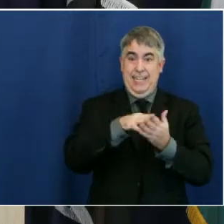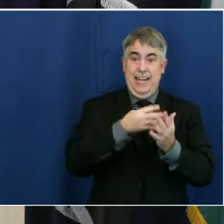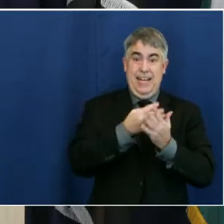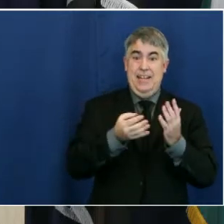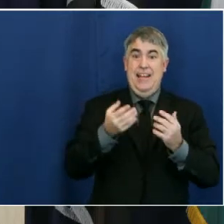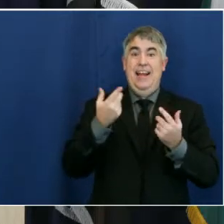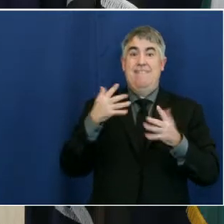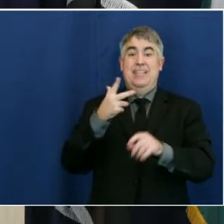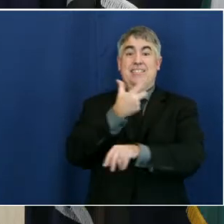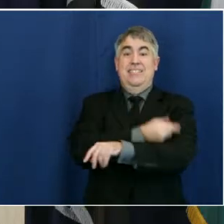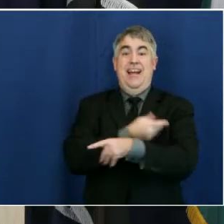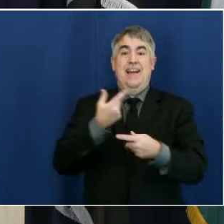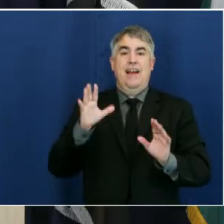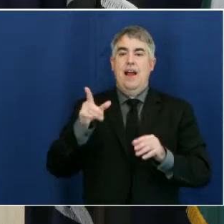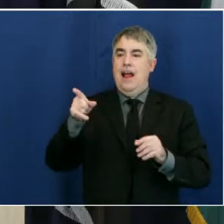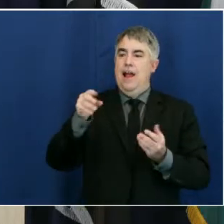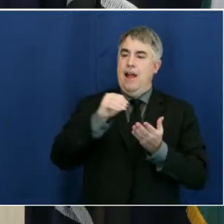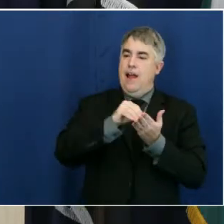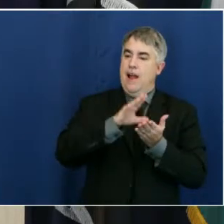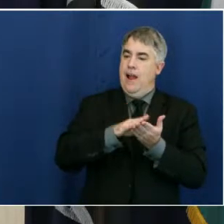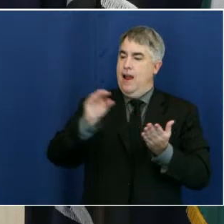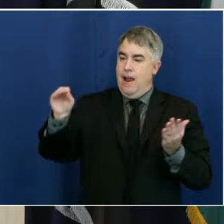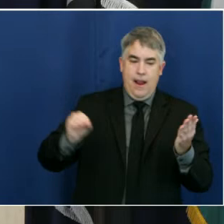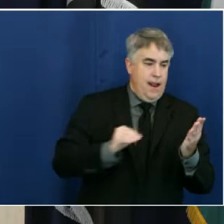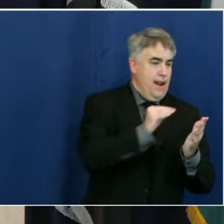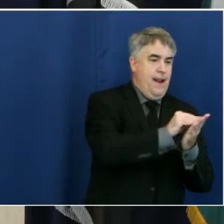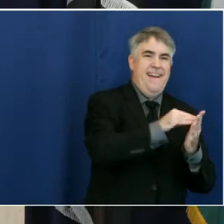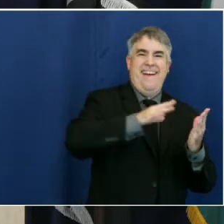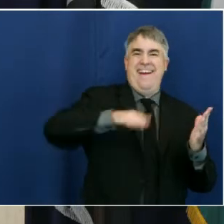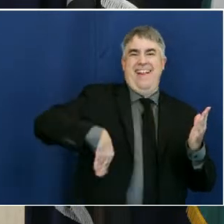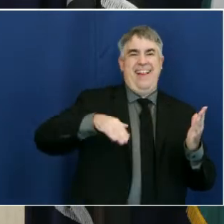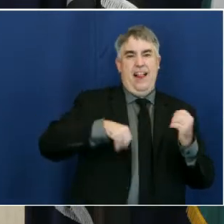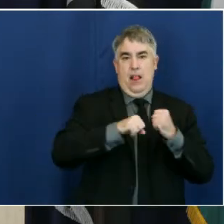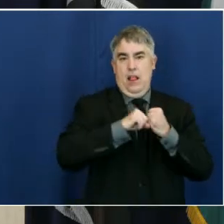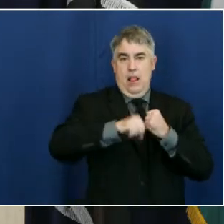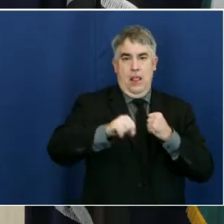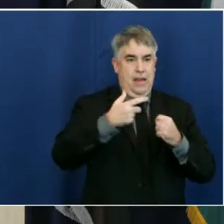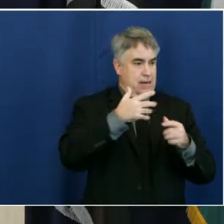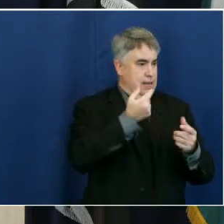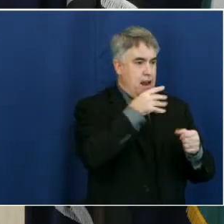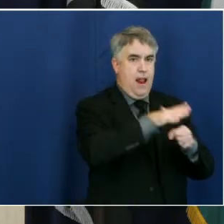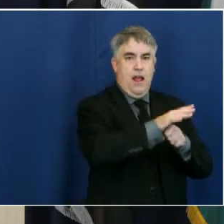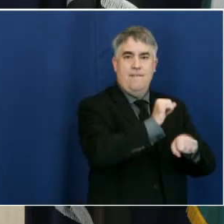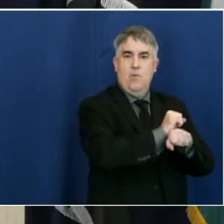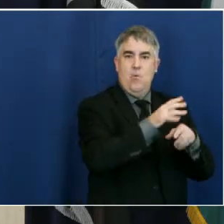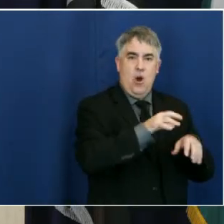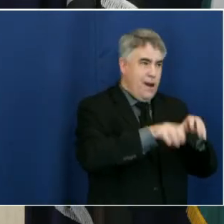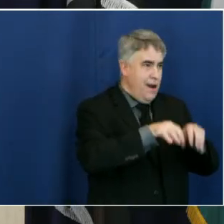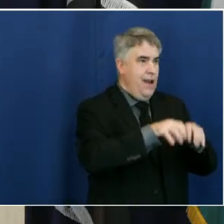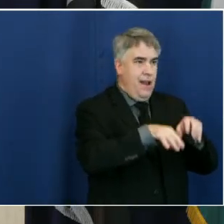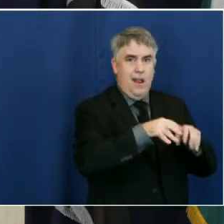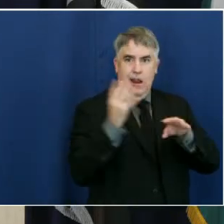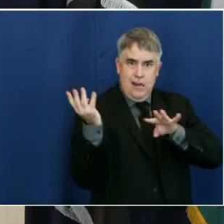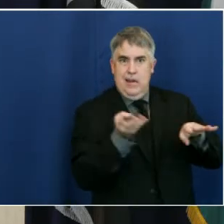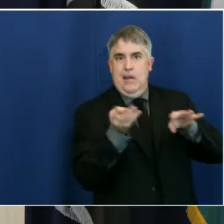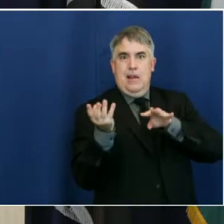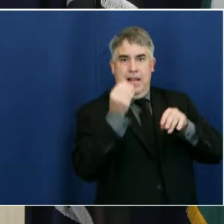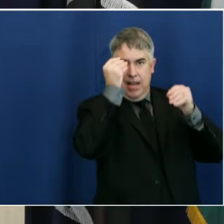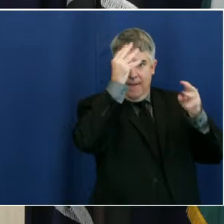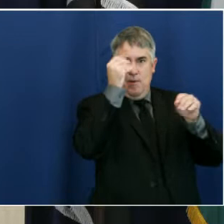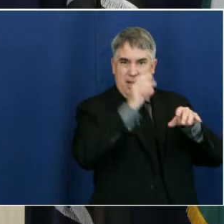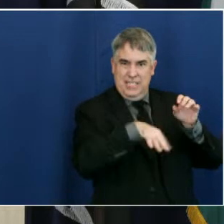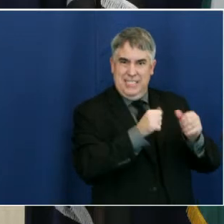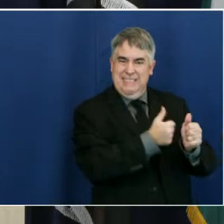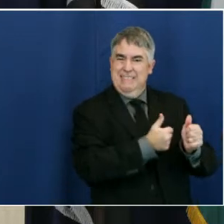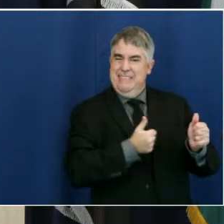we certainly don't want paperwork to slow down the administration of vaccines. But Dr. Wooten is working with our providers that are lagging a little bit on